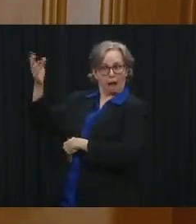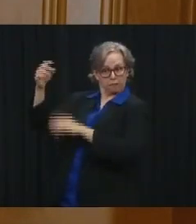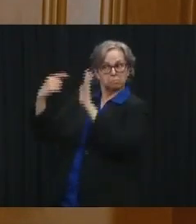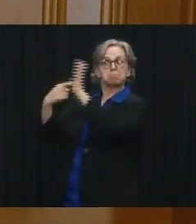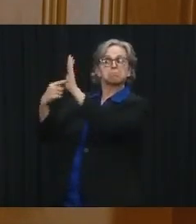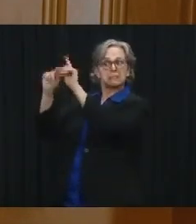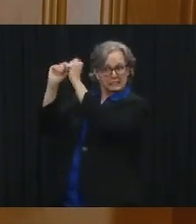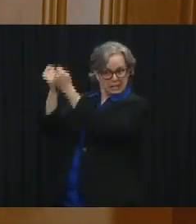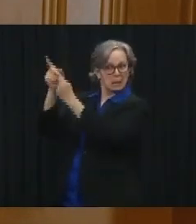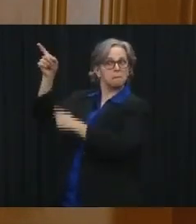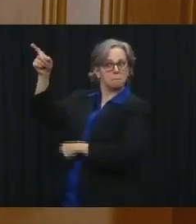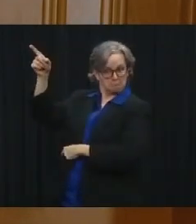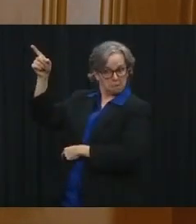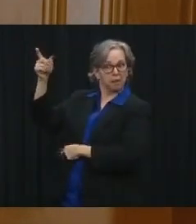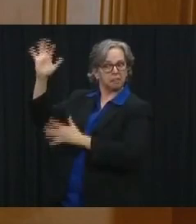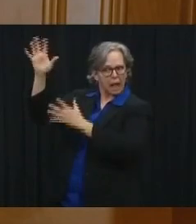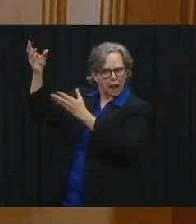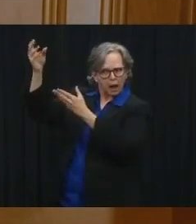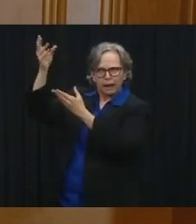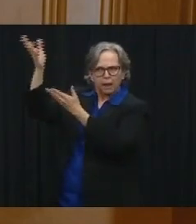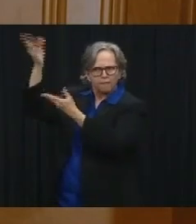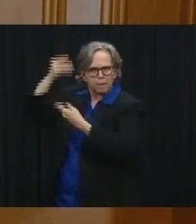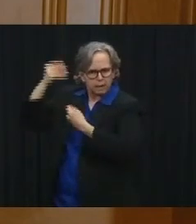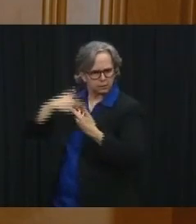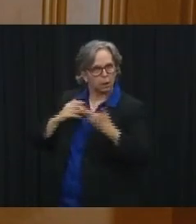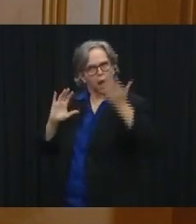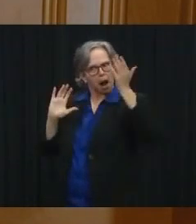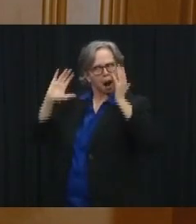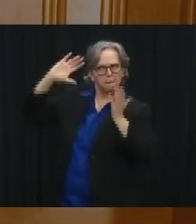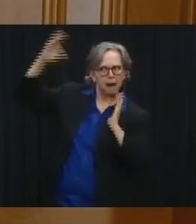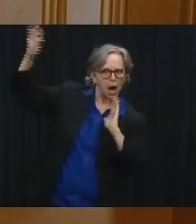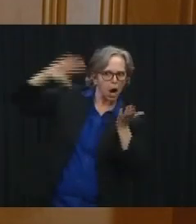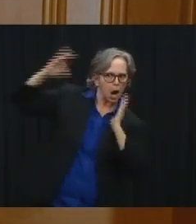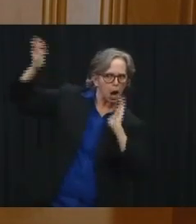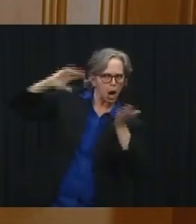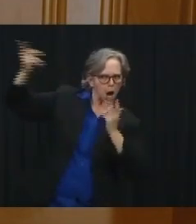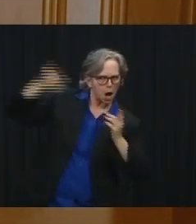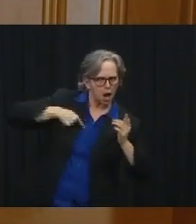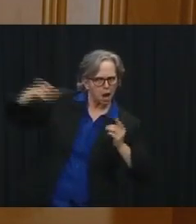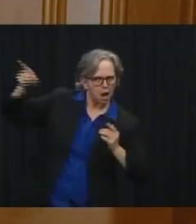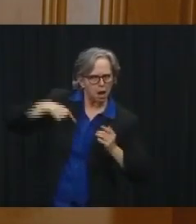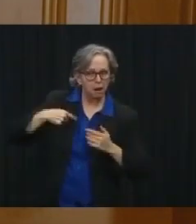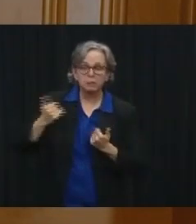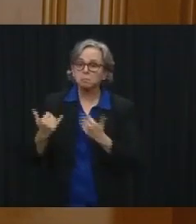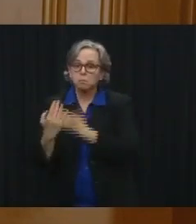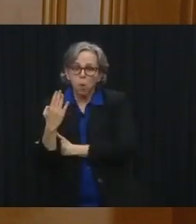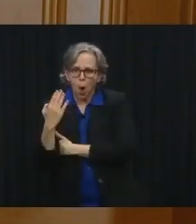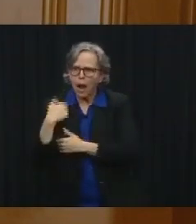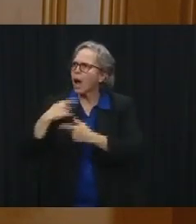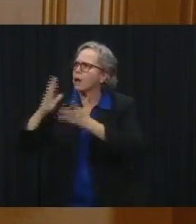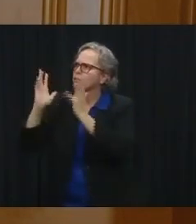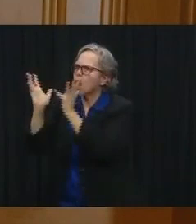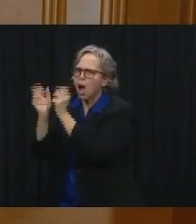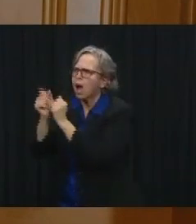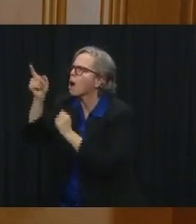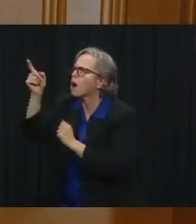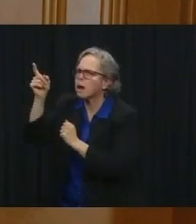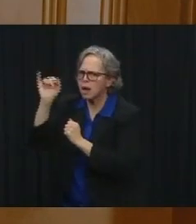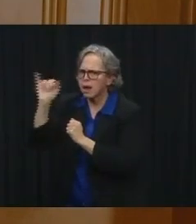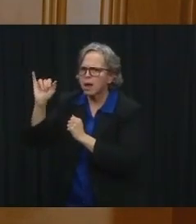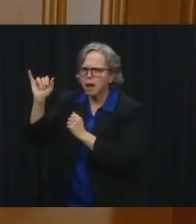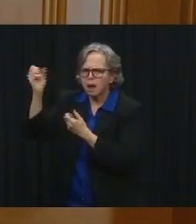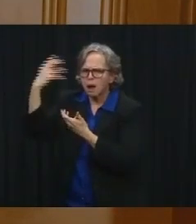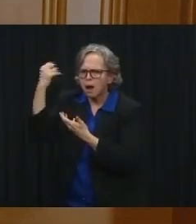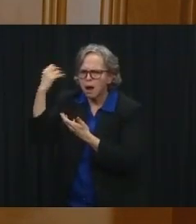notes, working together. It was my pleasure this morning to be on the phone with the Cleveland Clinic CEO for probably